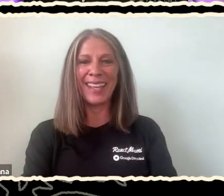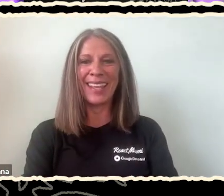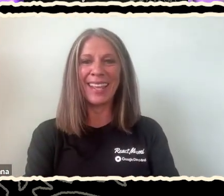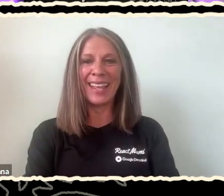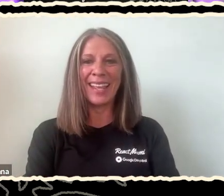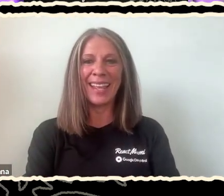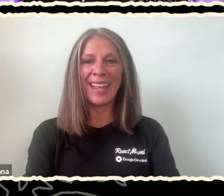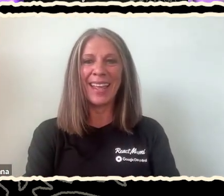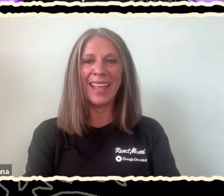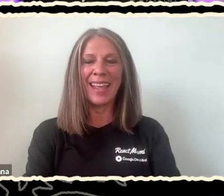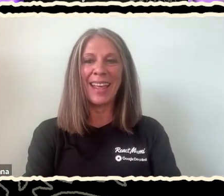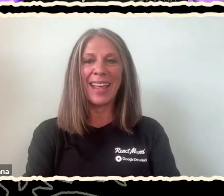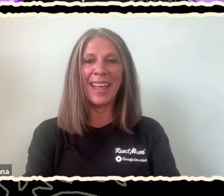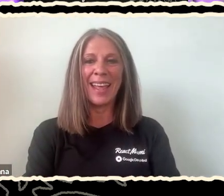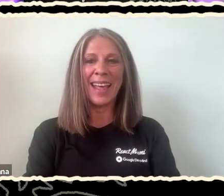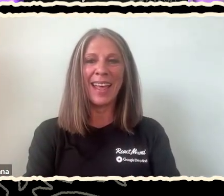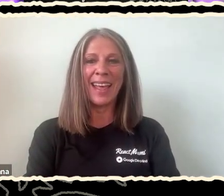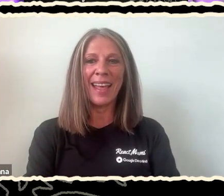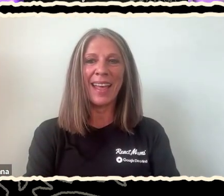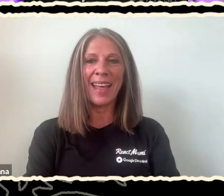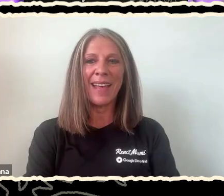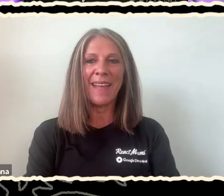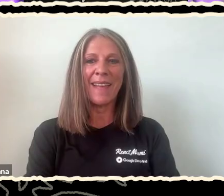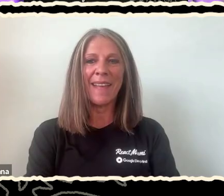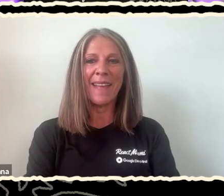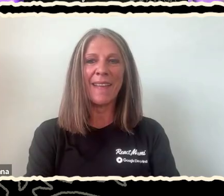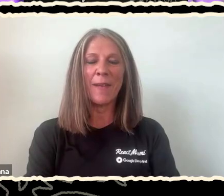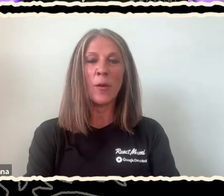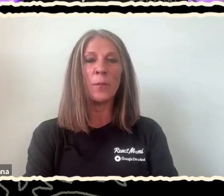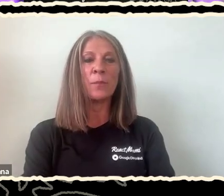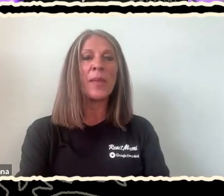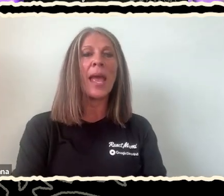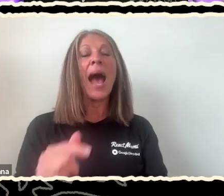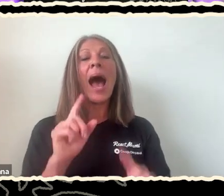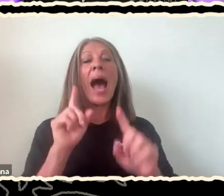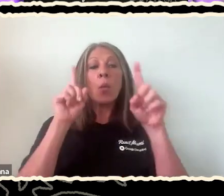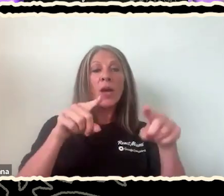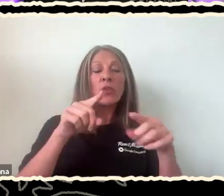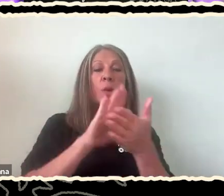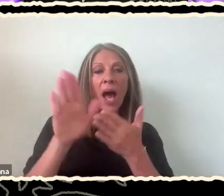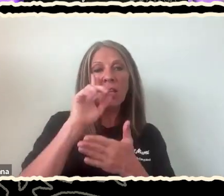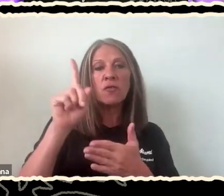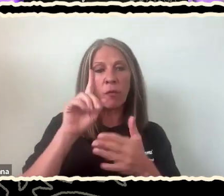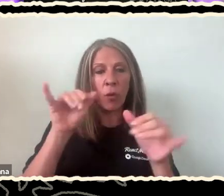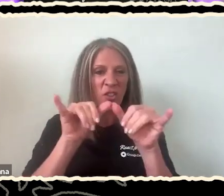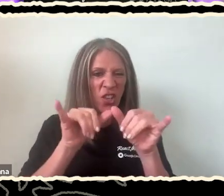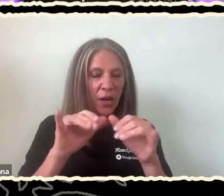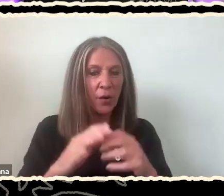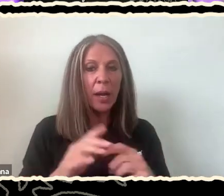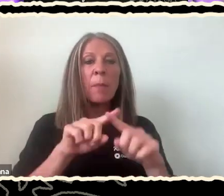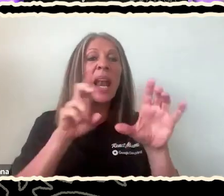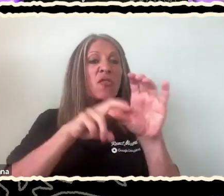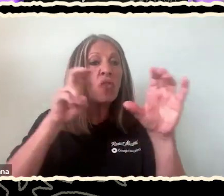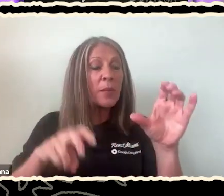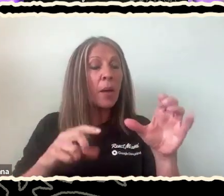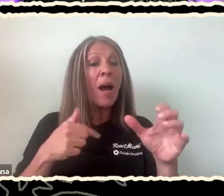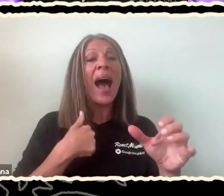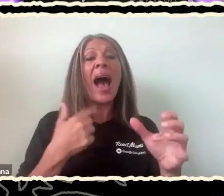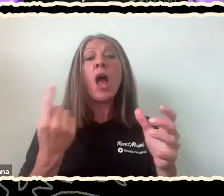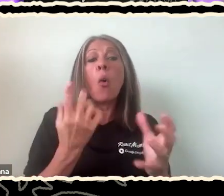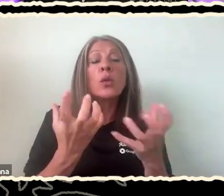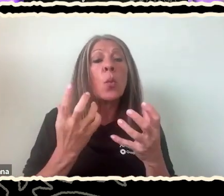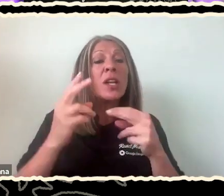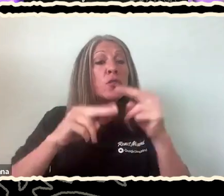civil engineering, and then I switched to a systems engineering degree, and eventually I dropped out. And I guess I always wanted to